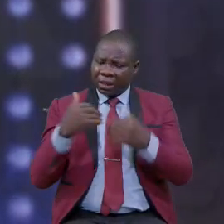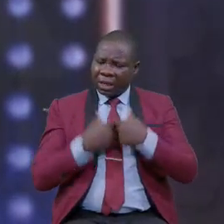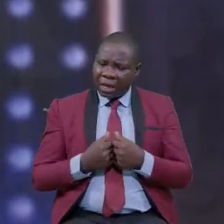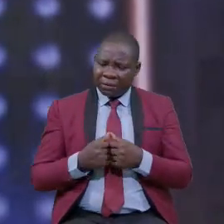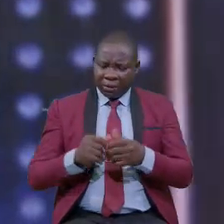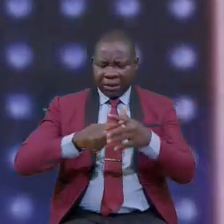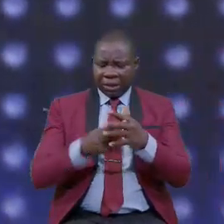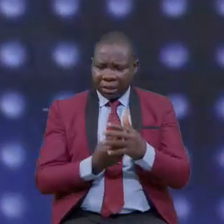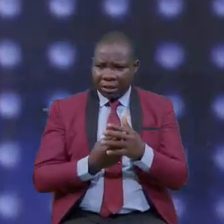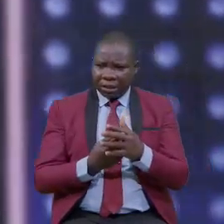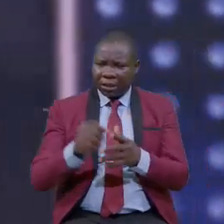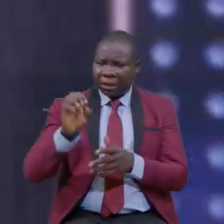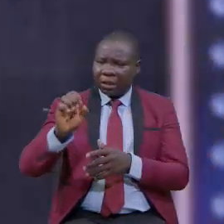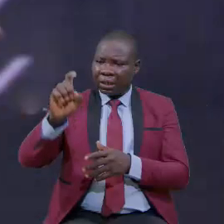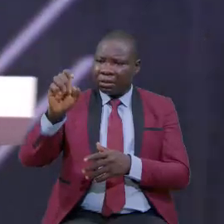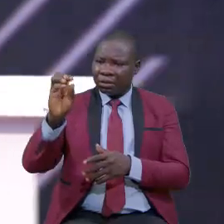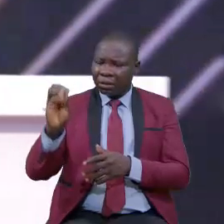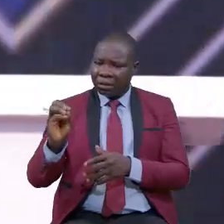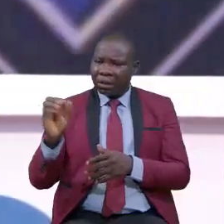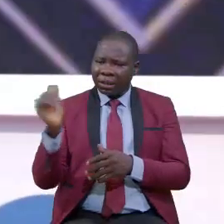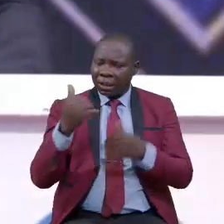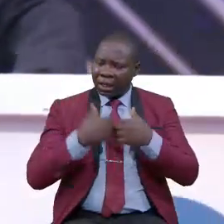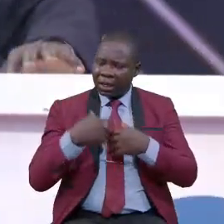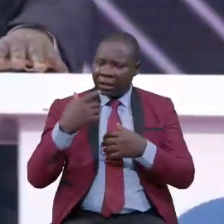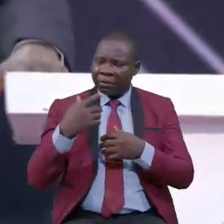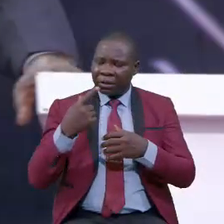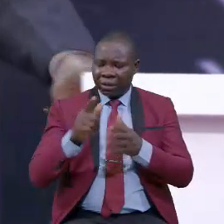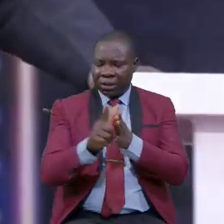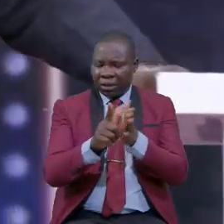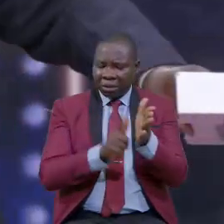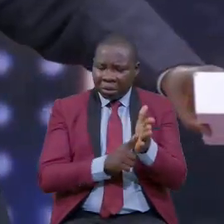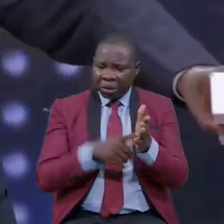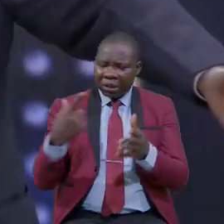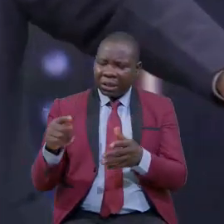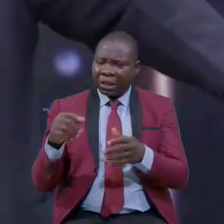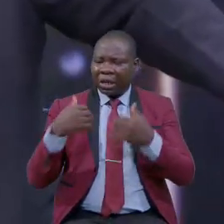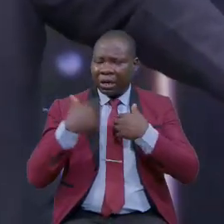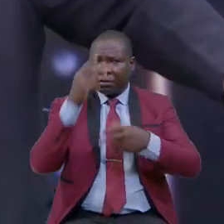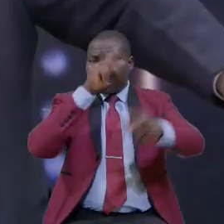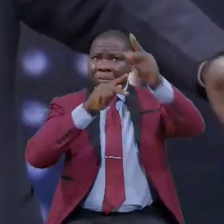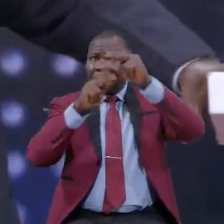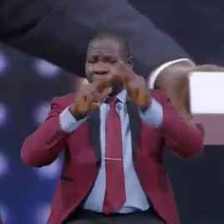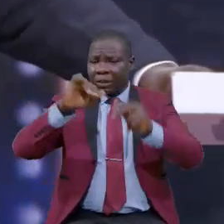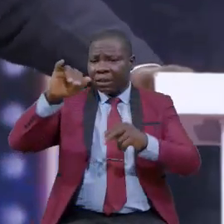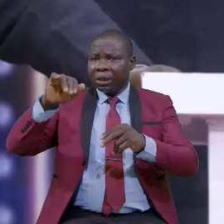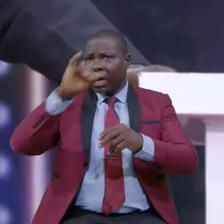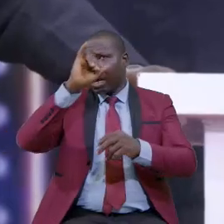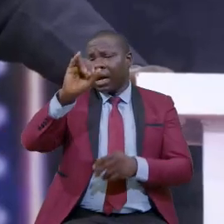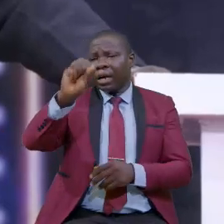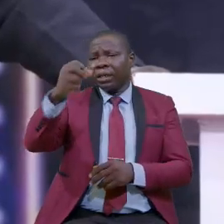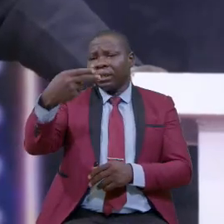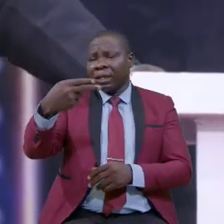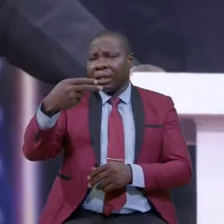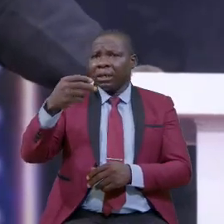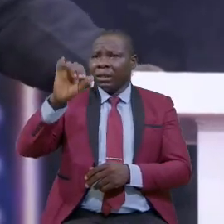prophets they have Isaiah they have um Jeremiah they have Ezekiel they have the book of lamentation and they